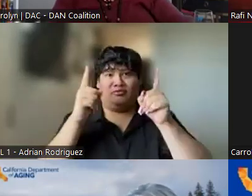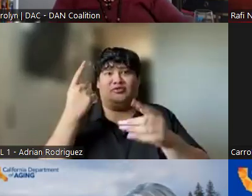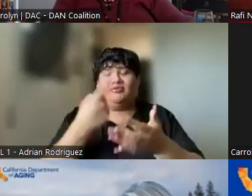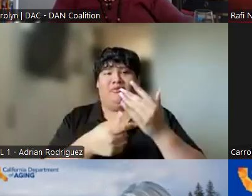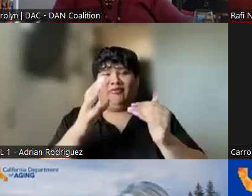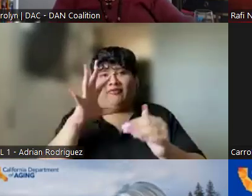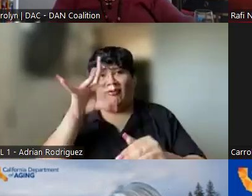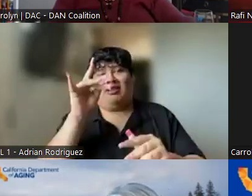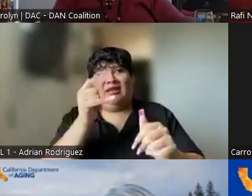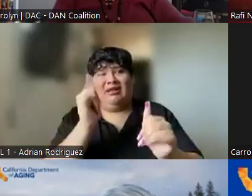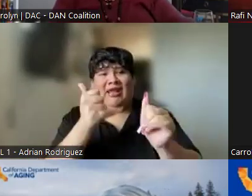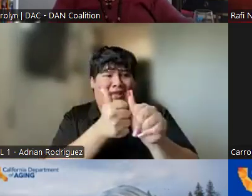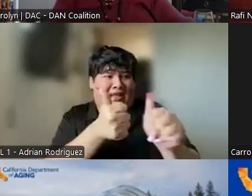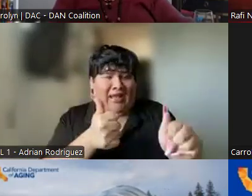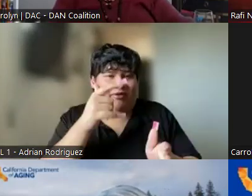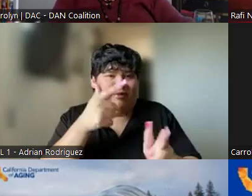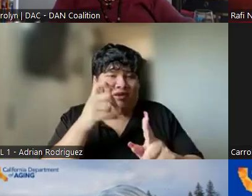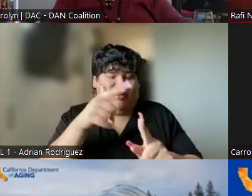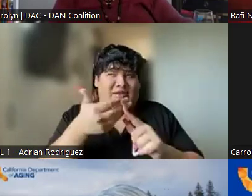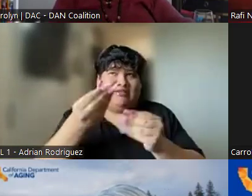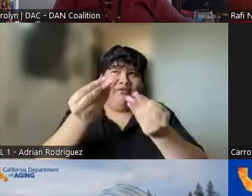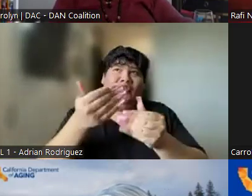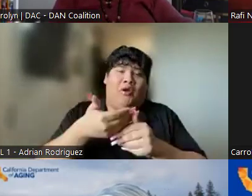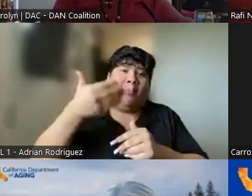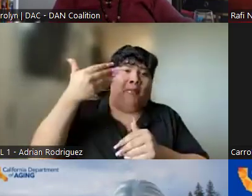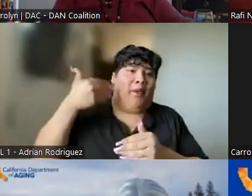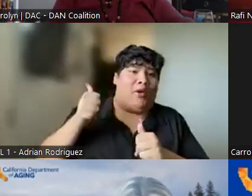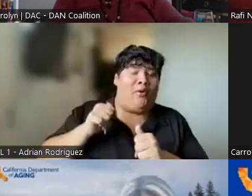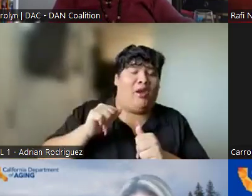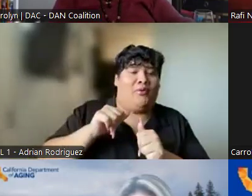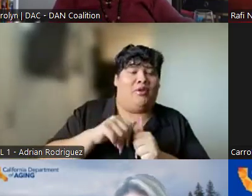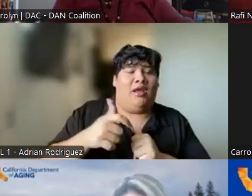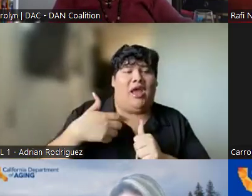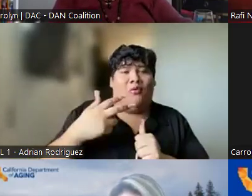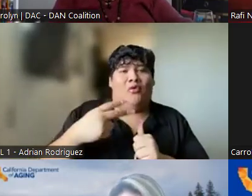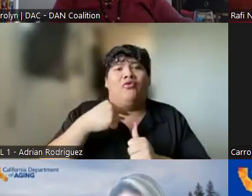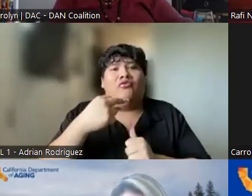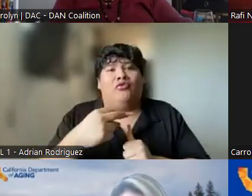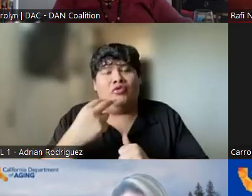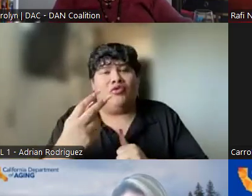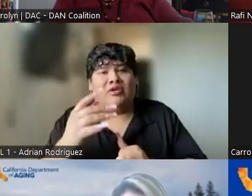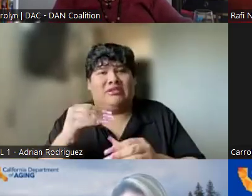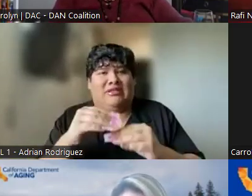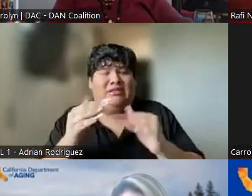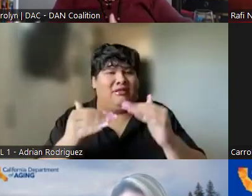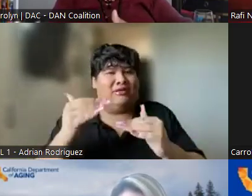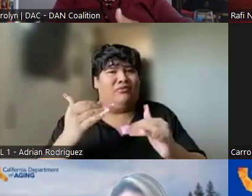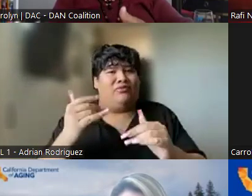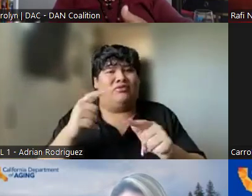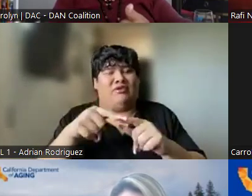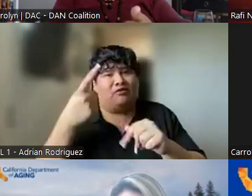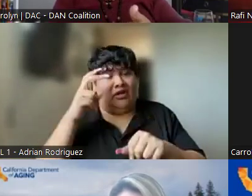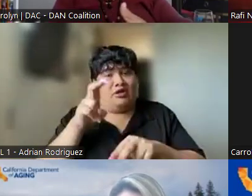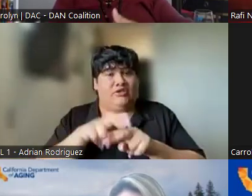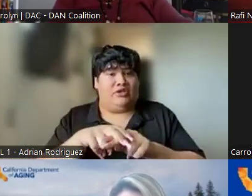on this, given our background fields. I would voice from a coalition level, being the chair for the